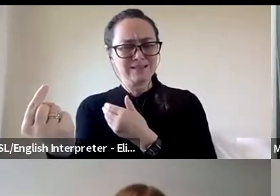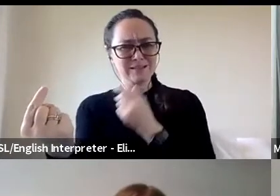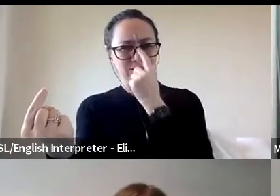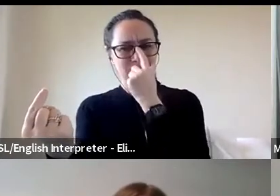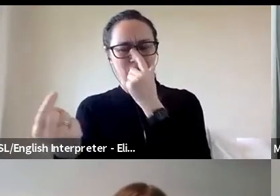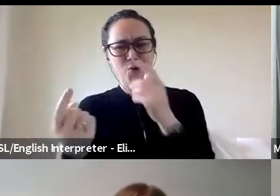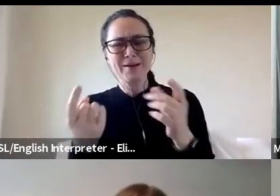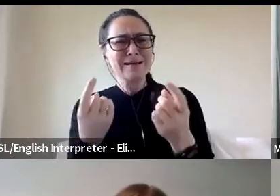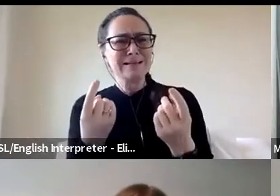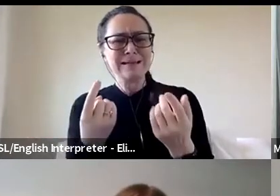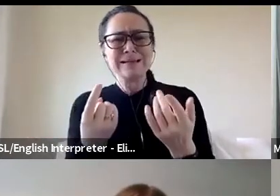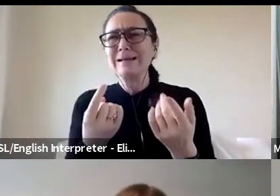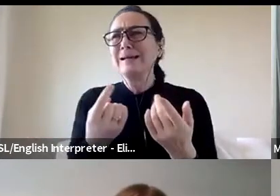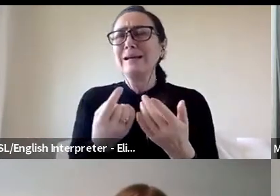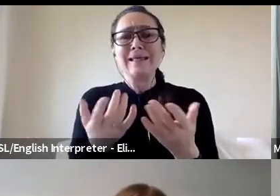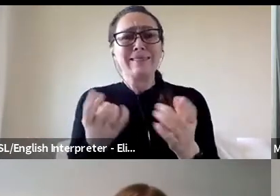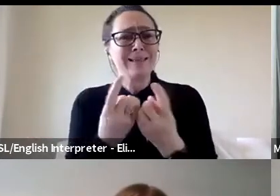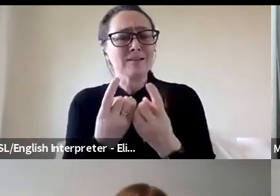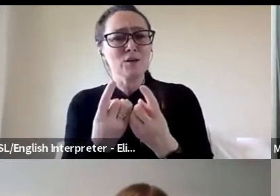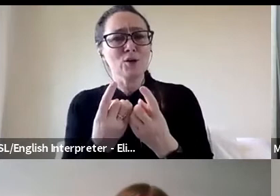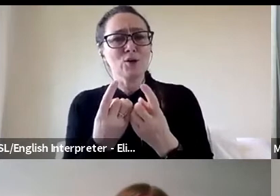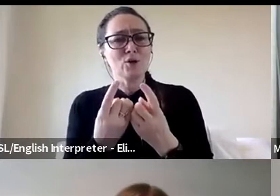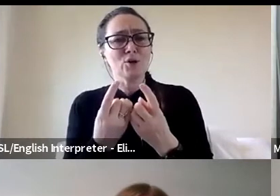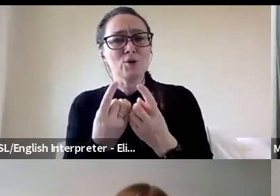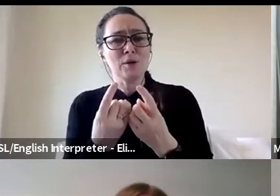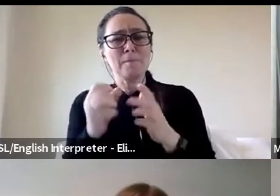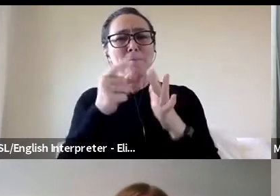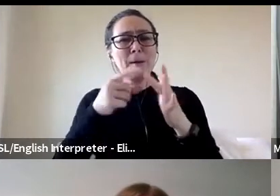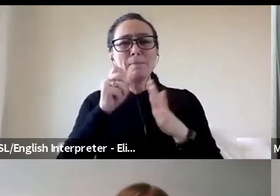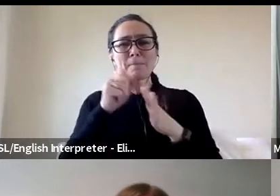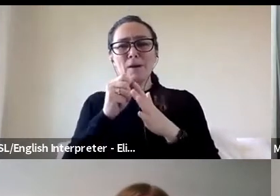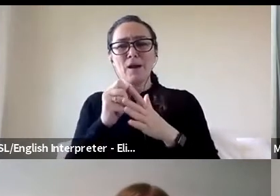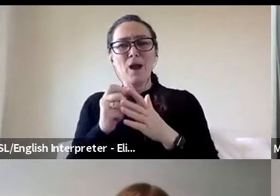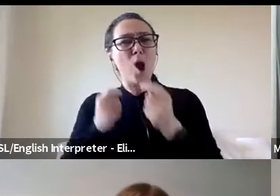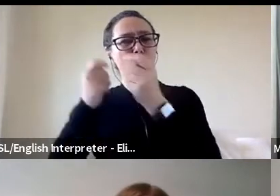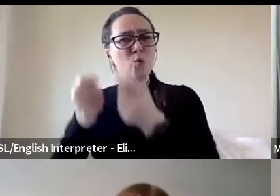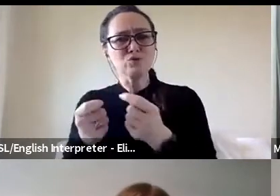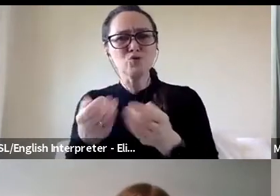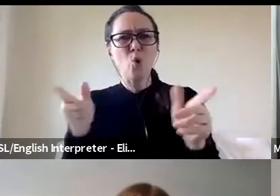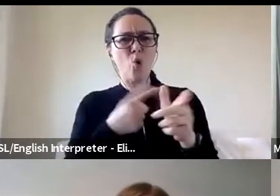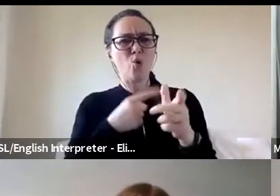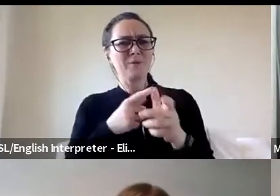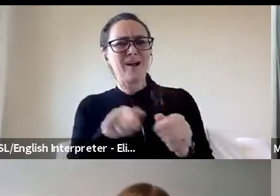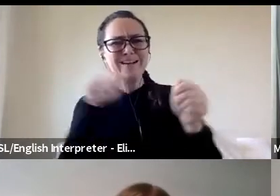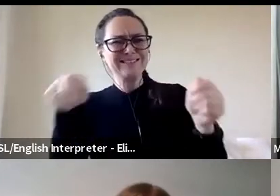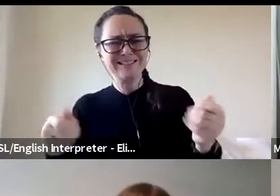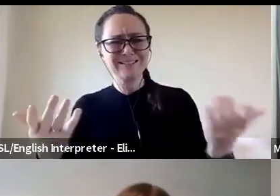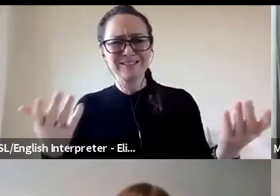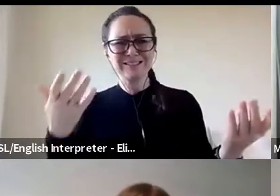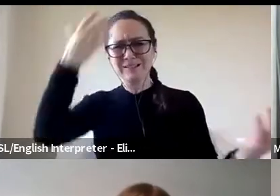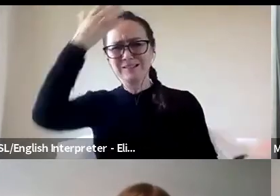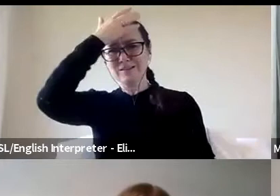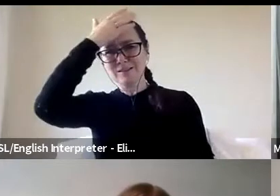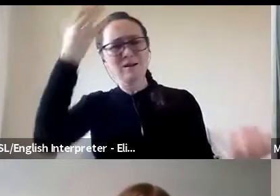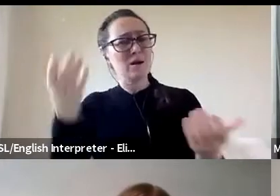stupid things like the social security system. PIP awards that have been granted at tribunal weren't automatically extended in the legislation. It